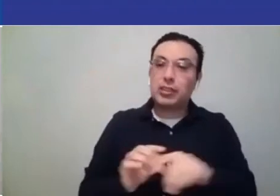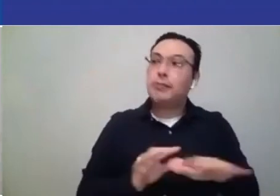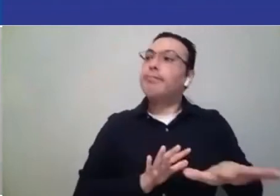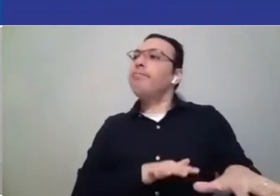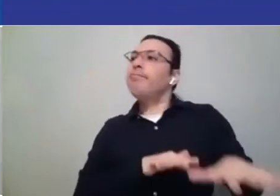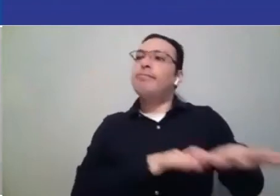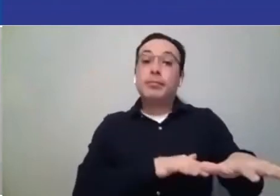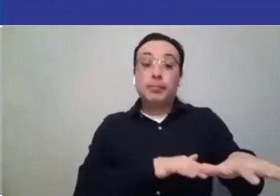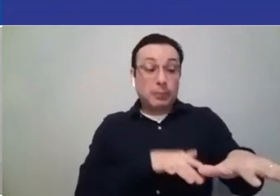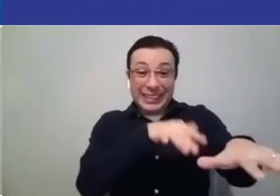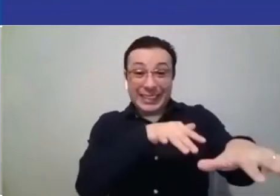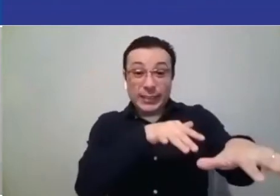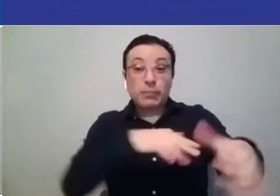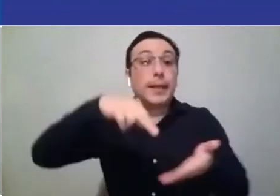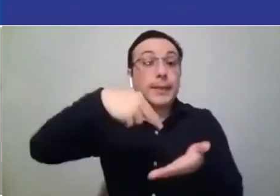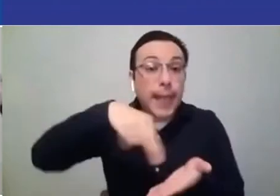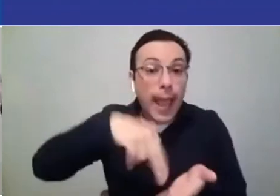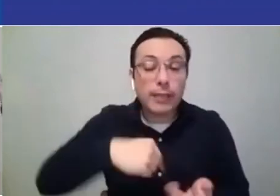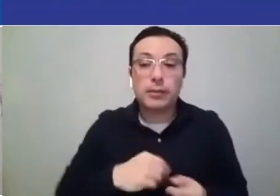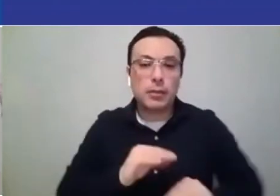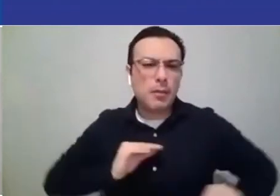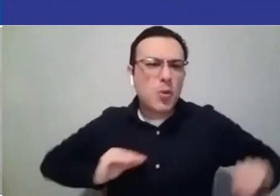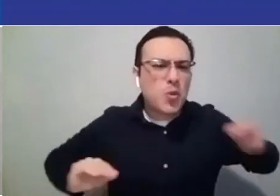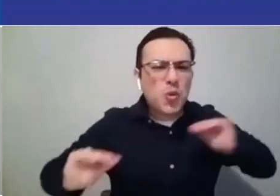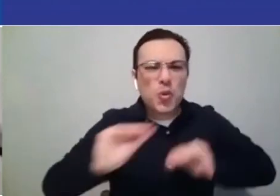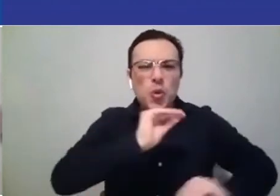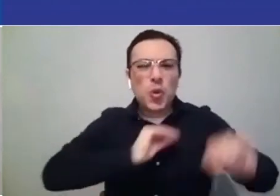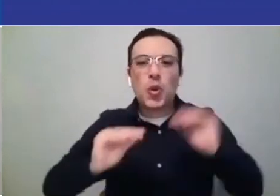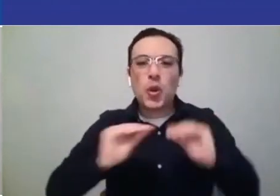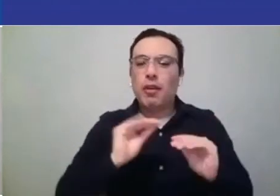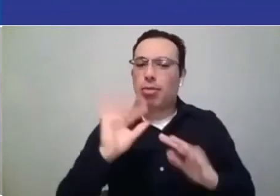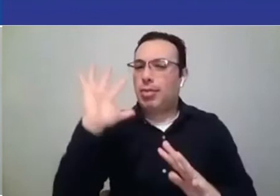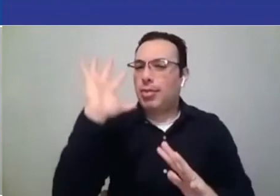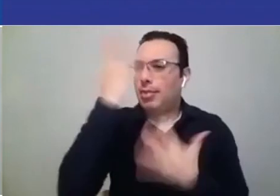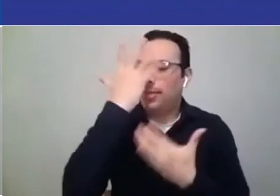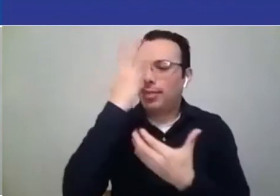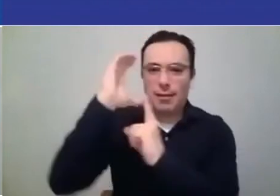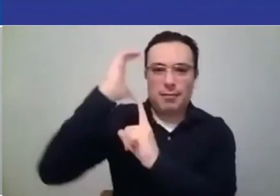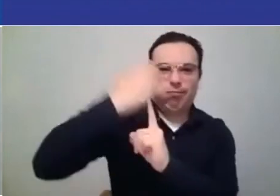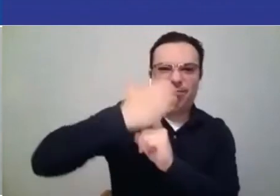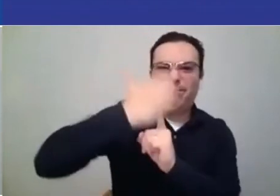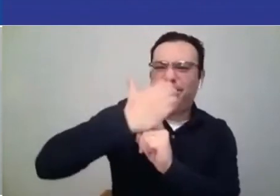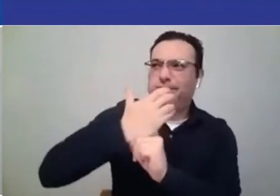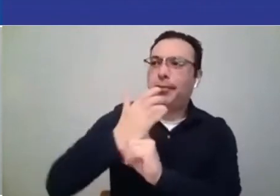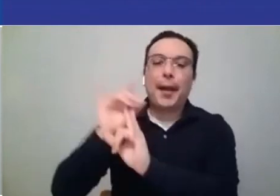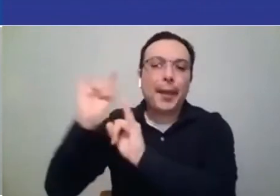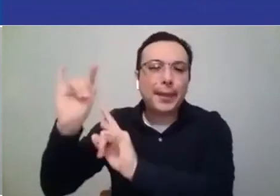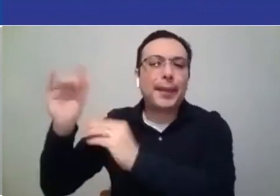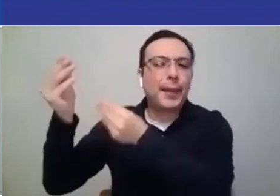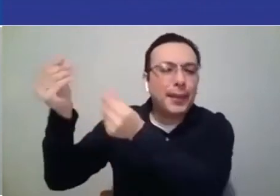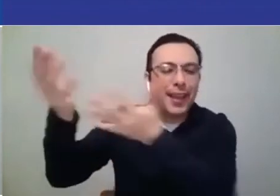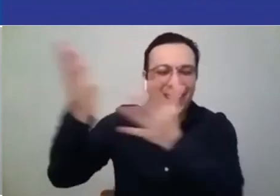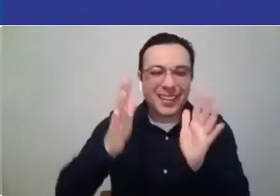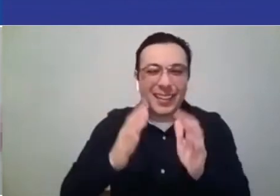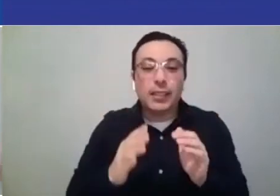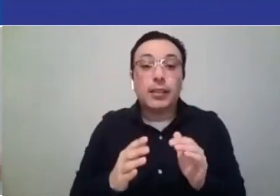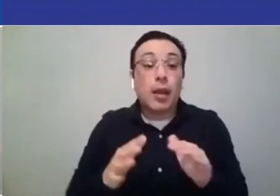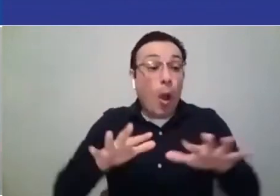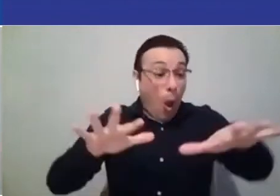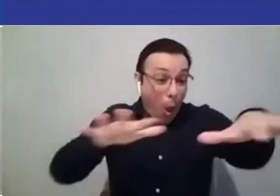so it's that. And it is dance, movement, characterization, music,